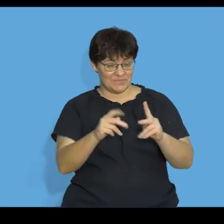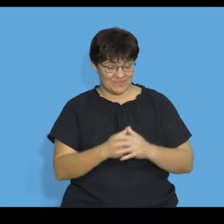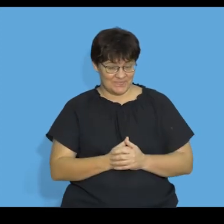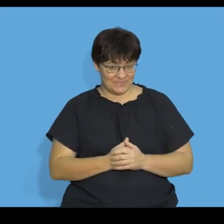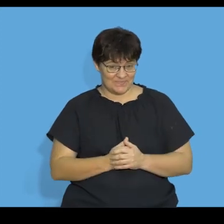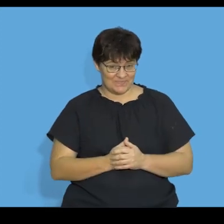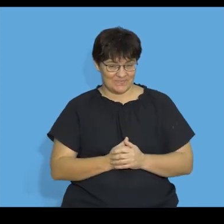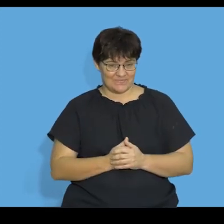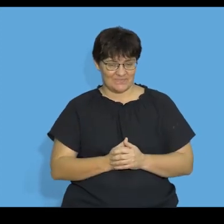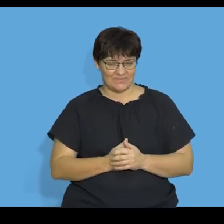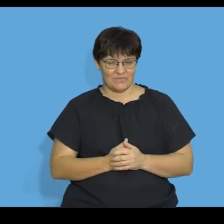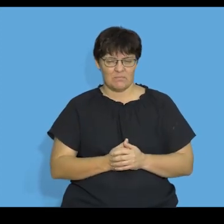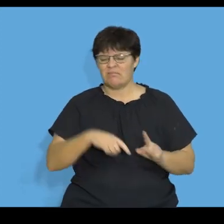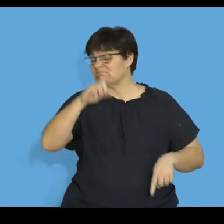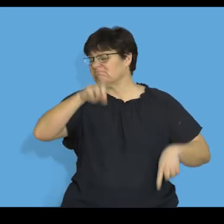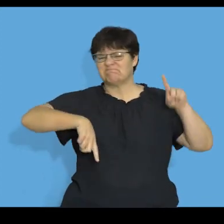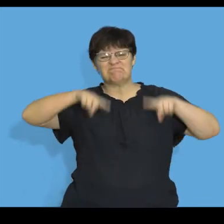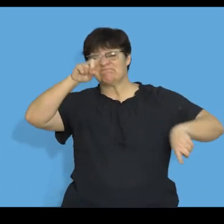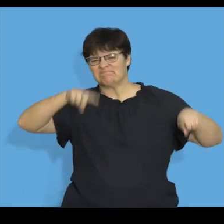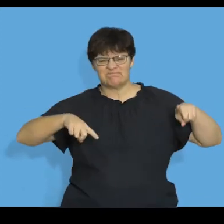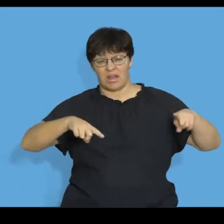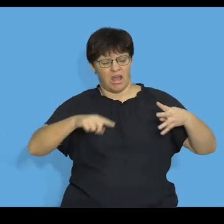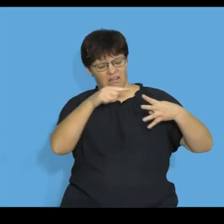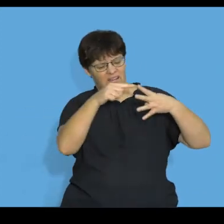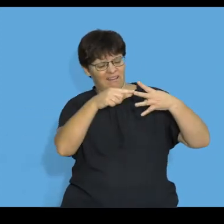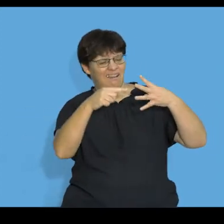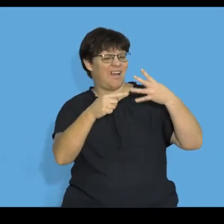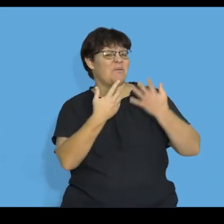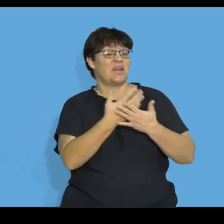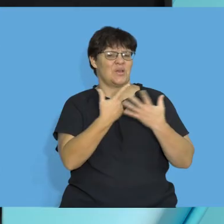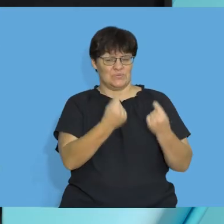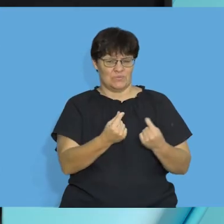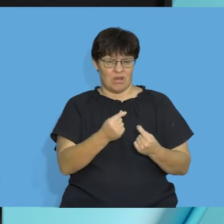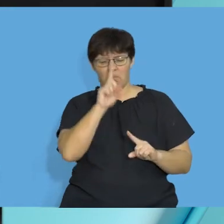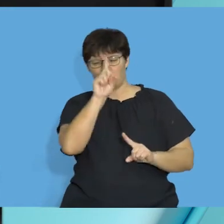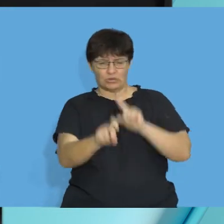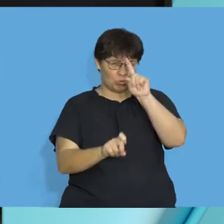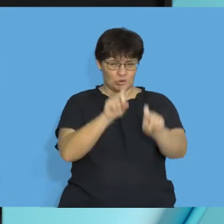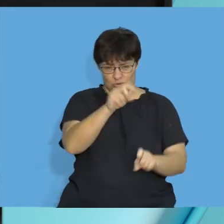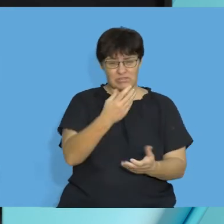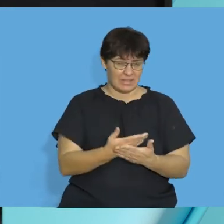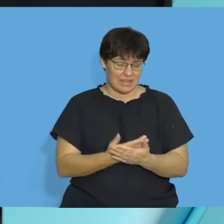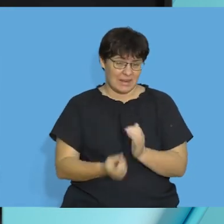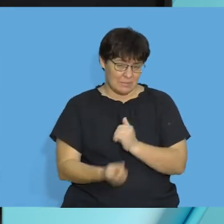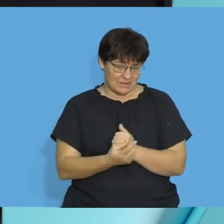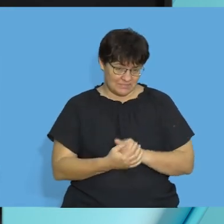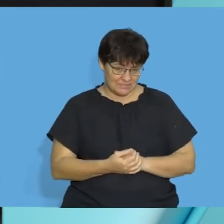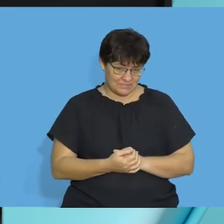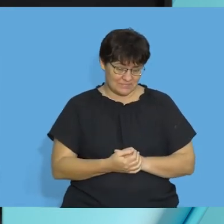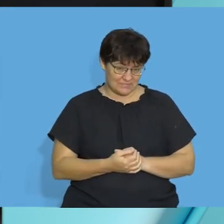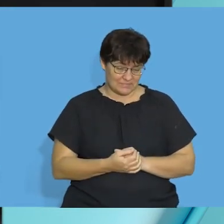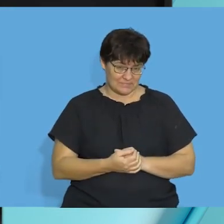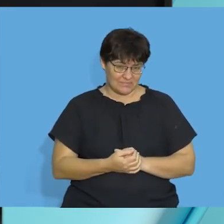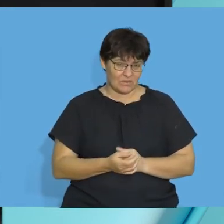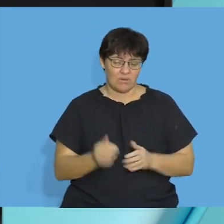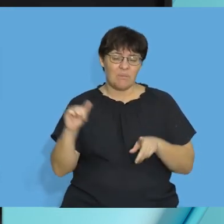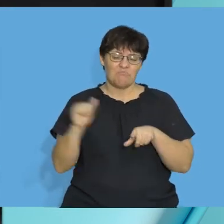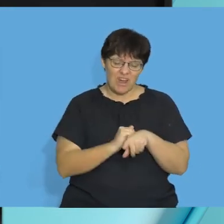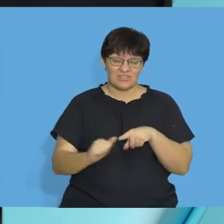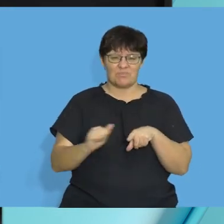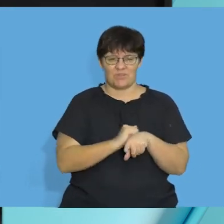So guys, there are multiple combinations of this type of question that they can ask you in a test or an exam. Please just